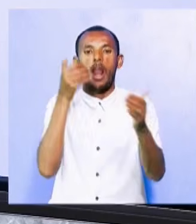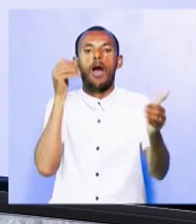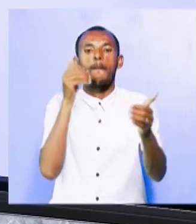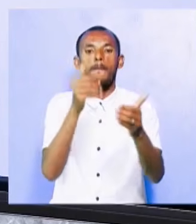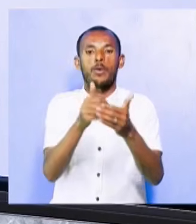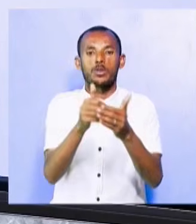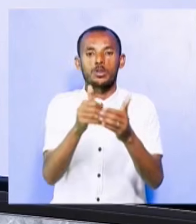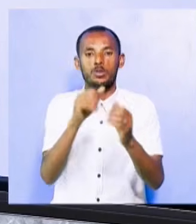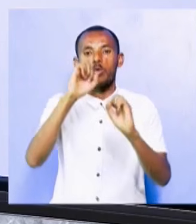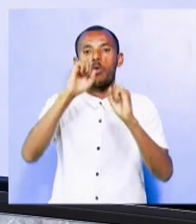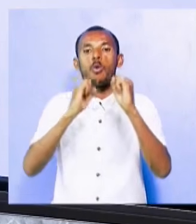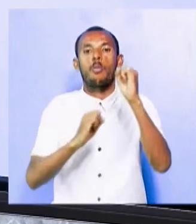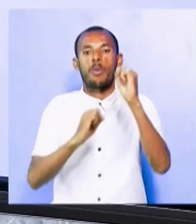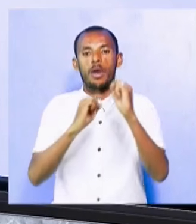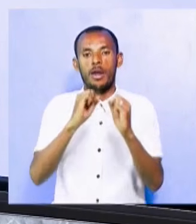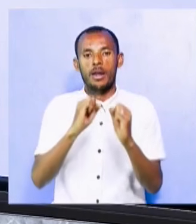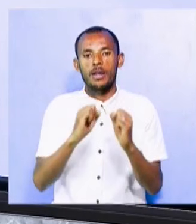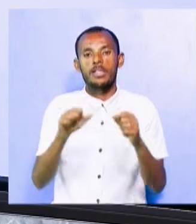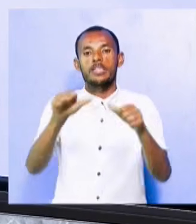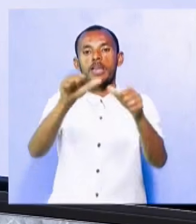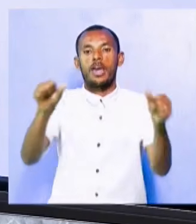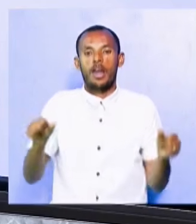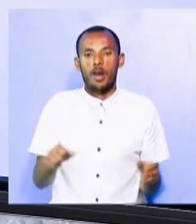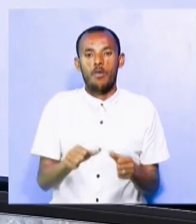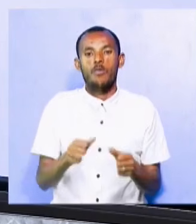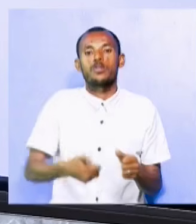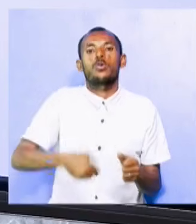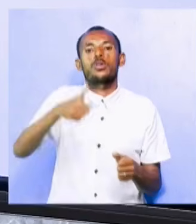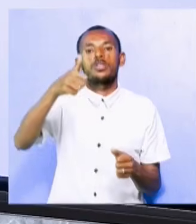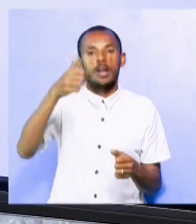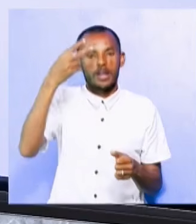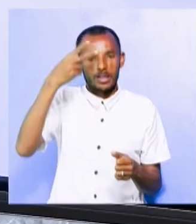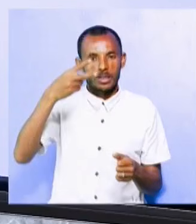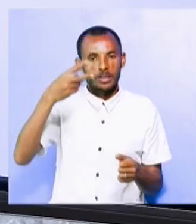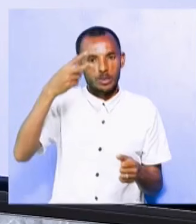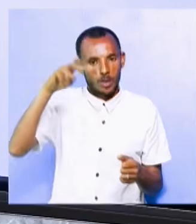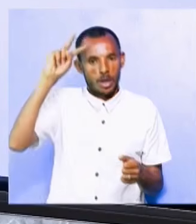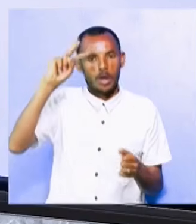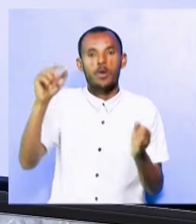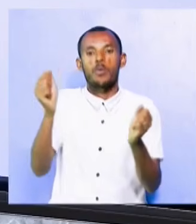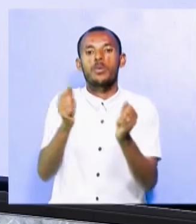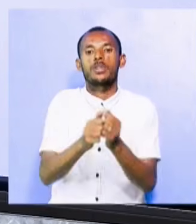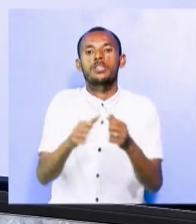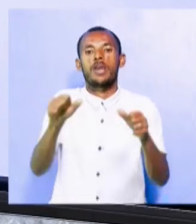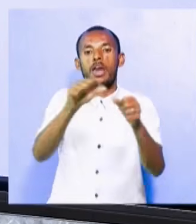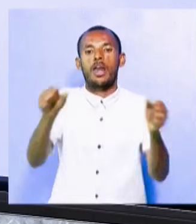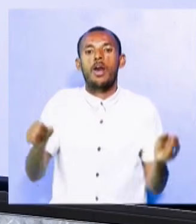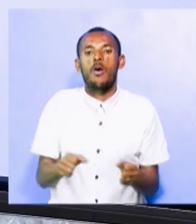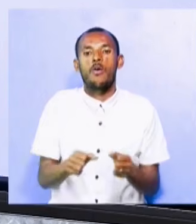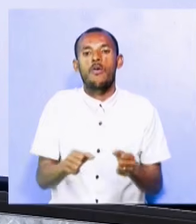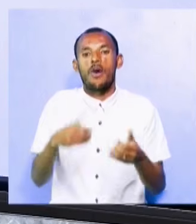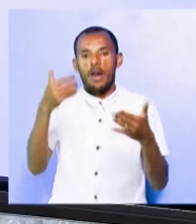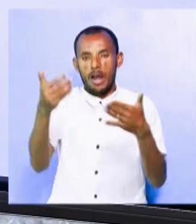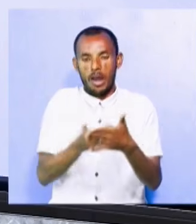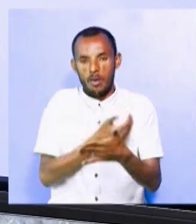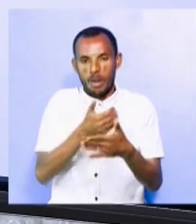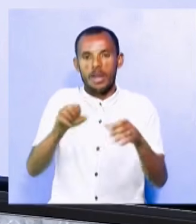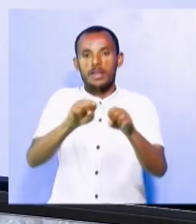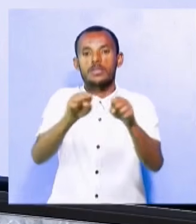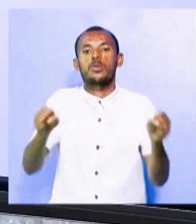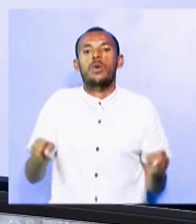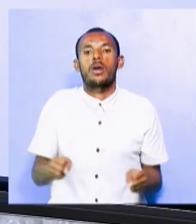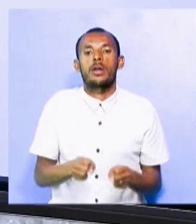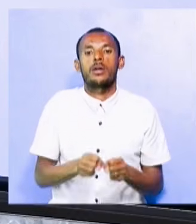to compare the area of the original square with the area of the newly obtained square